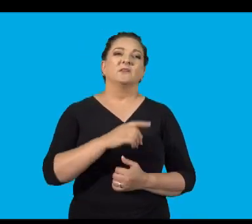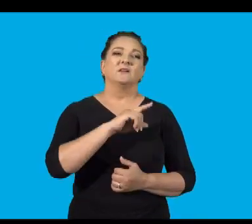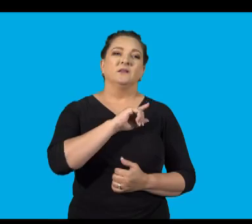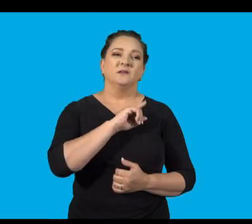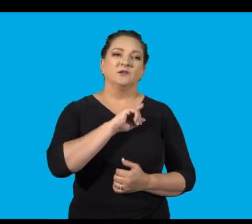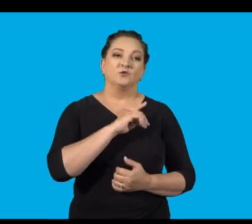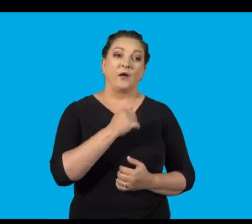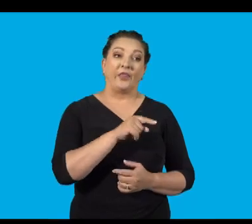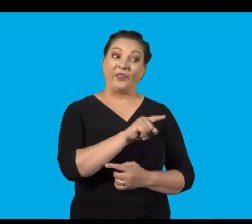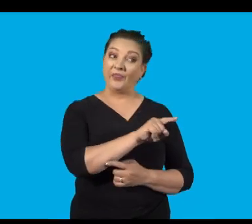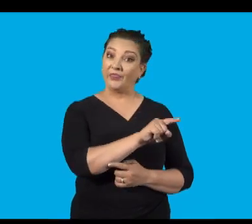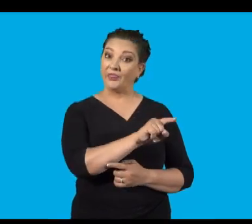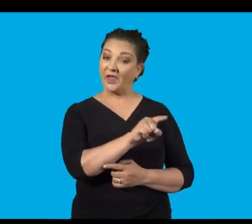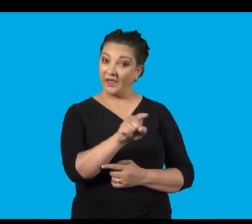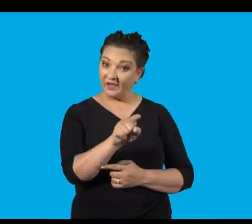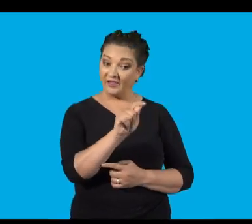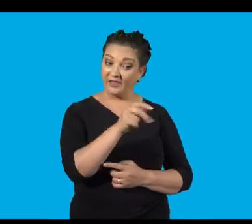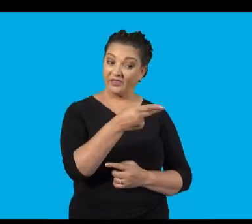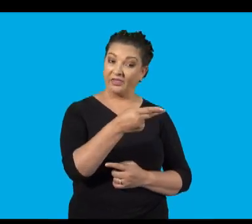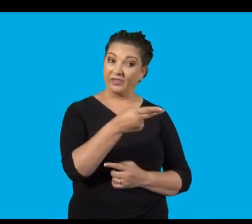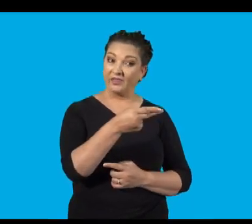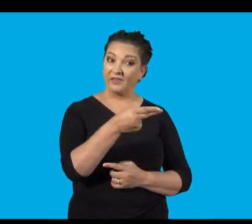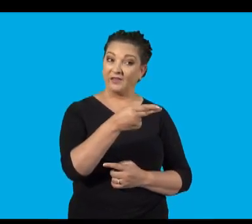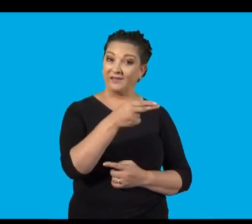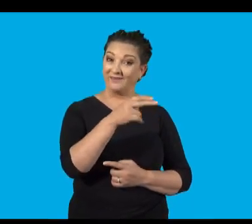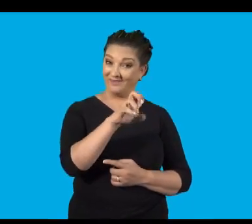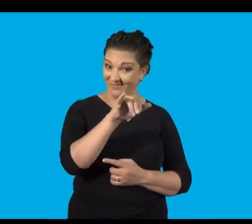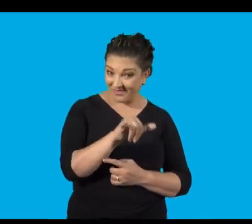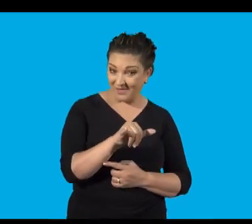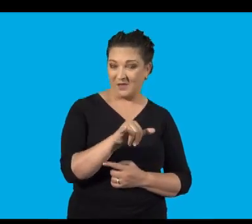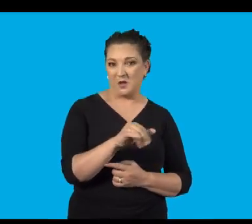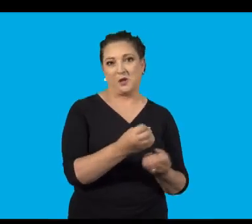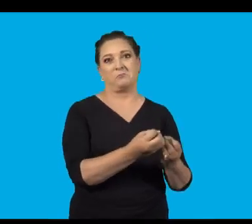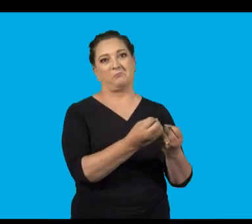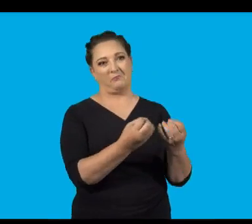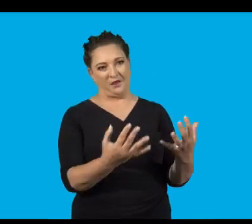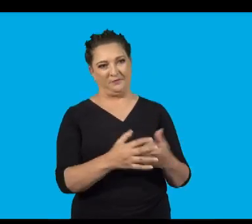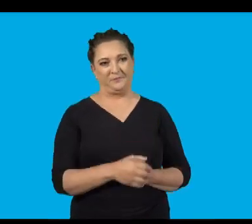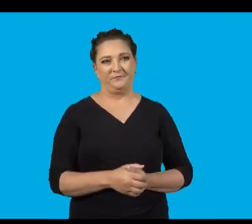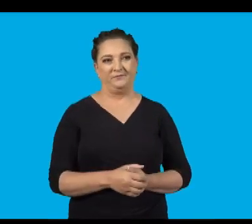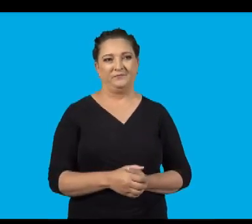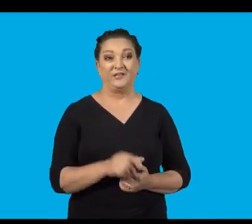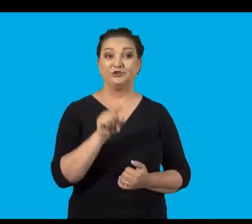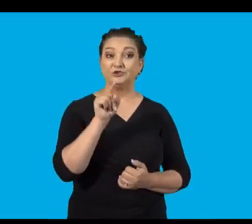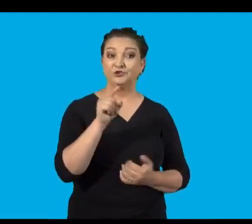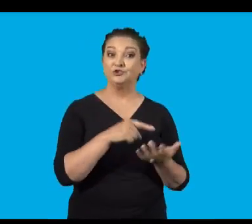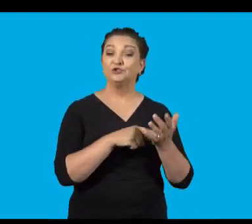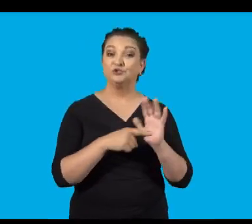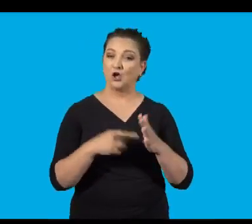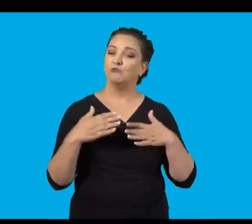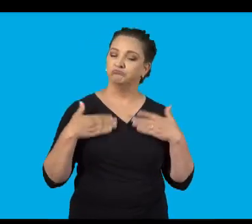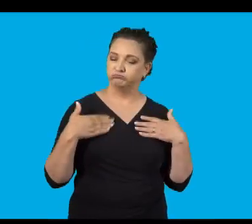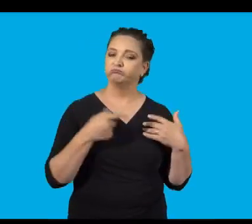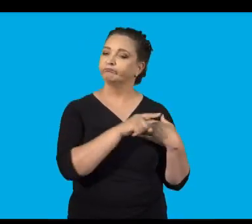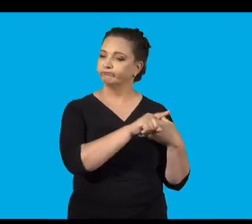we've indicated that with the they because they is more than one, all right? She shows